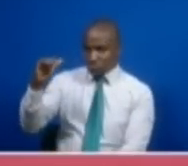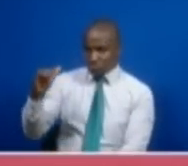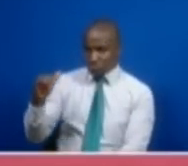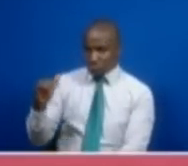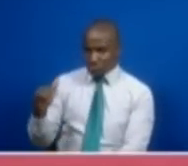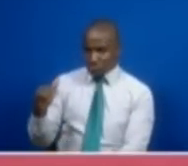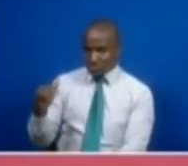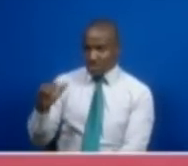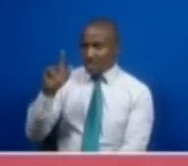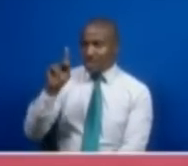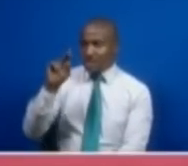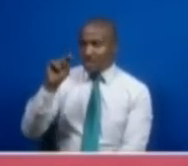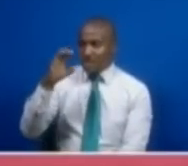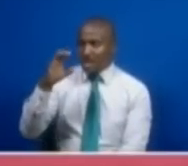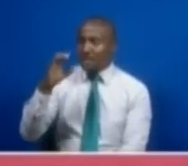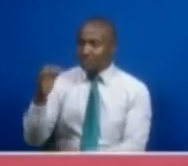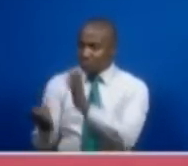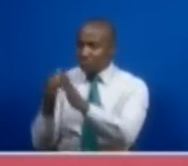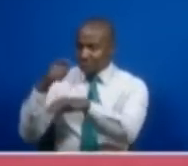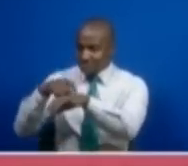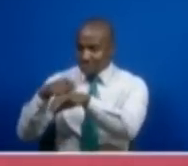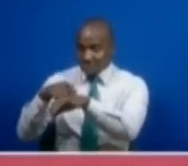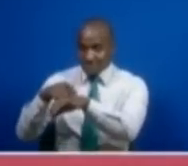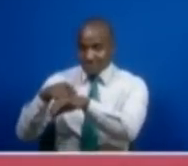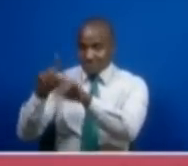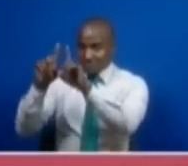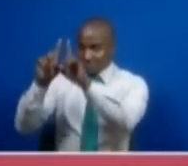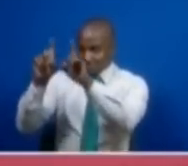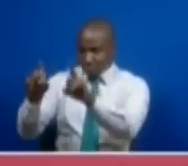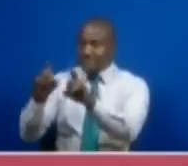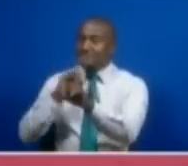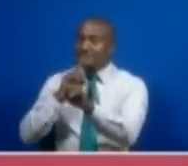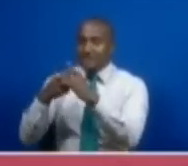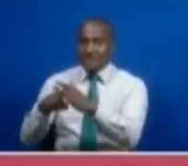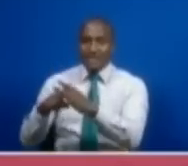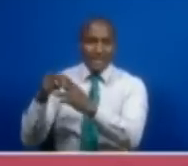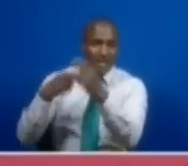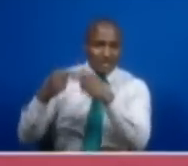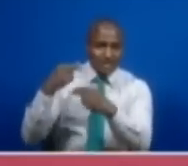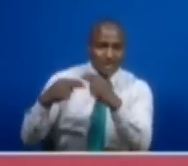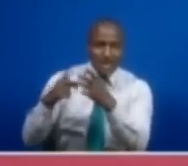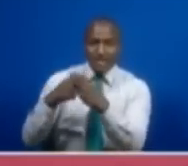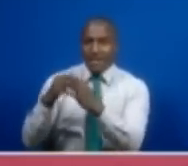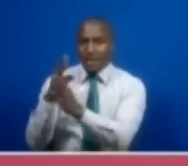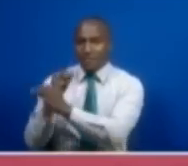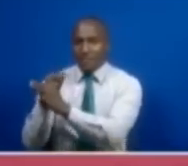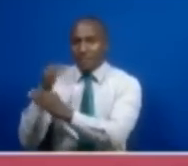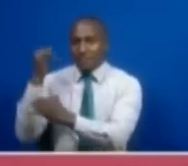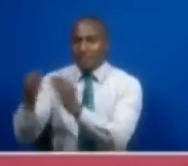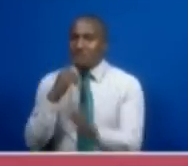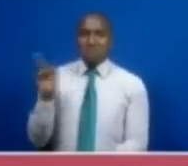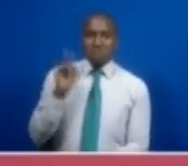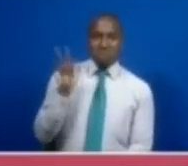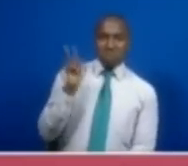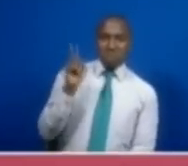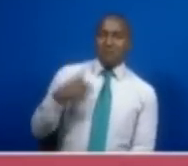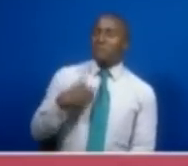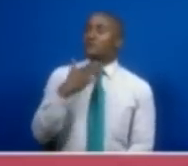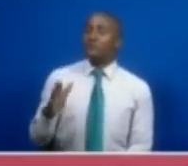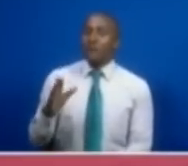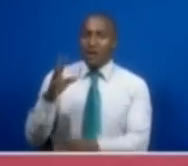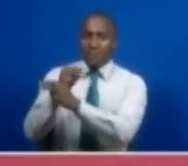Examination Council. And maybe they said, we start with history, then we end with maths. You didn't say, I'm not starting that exam until maths